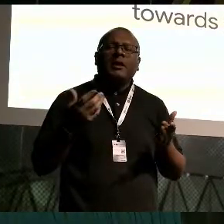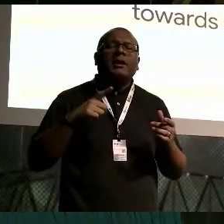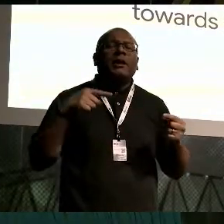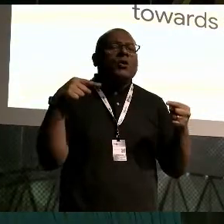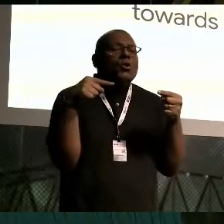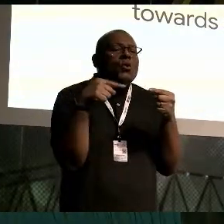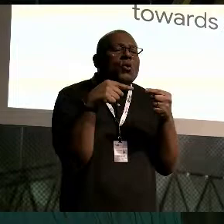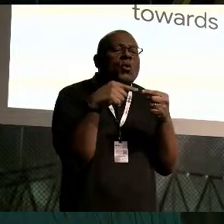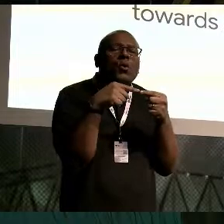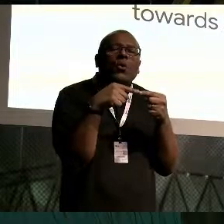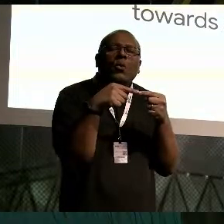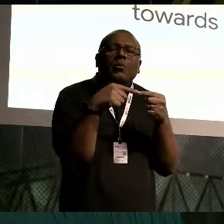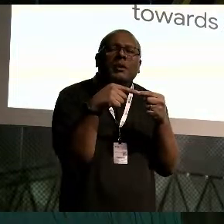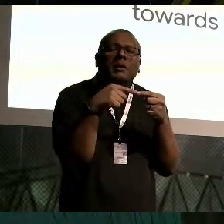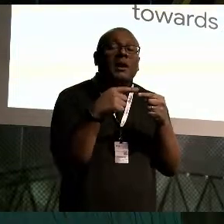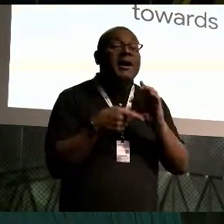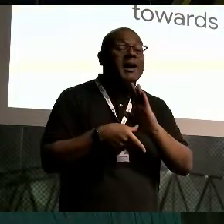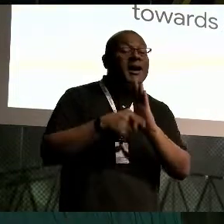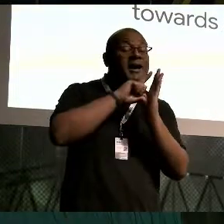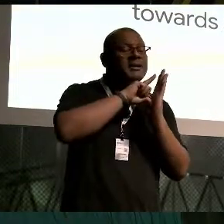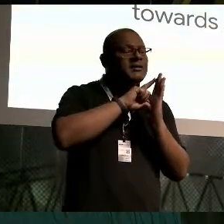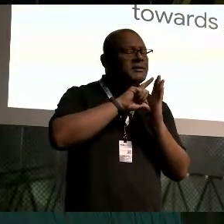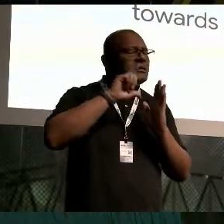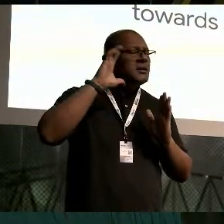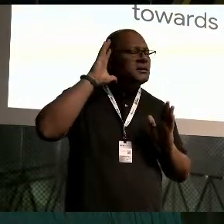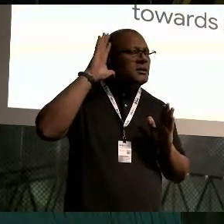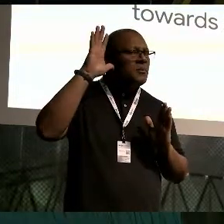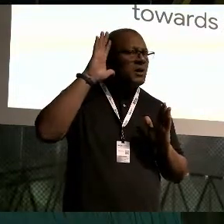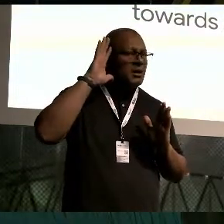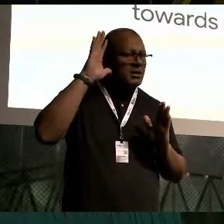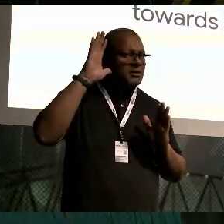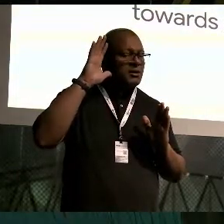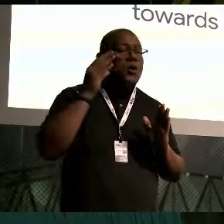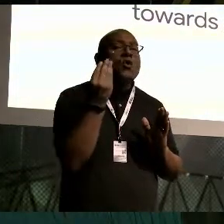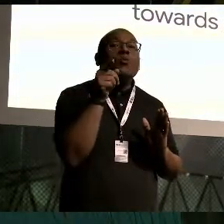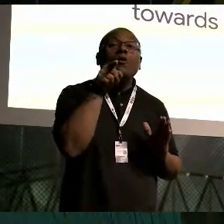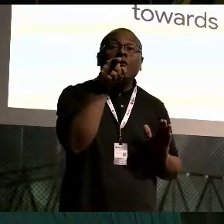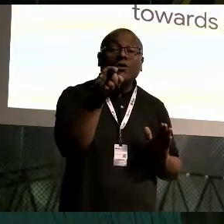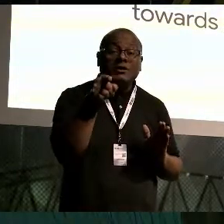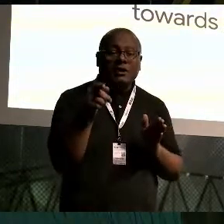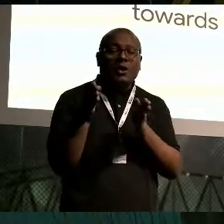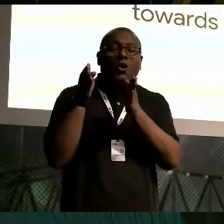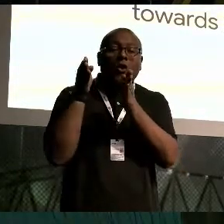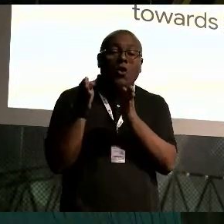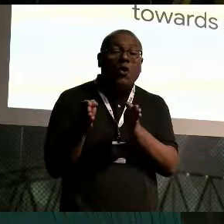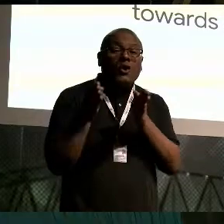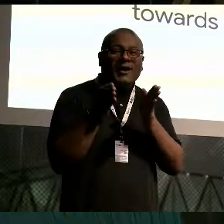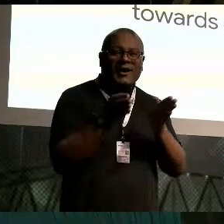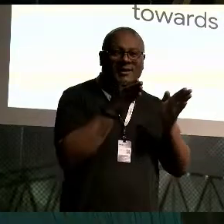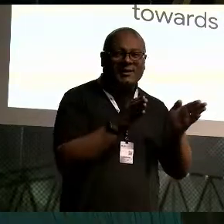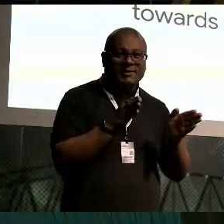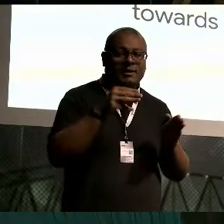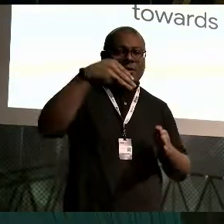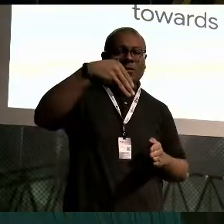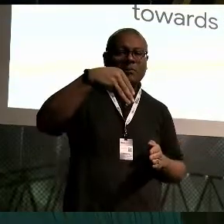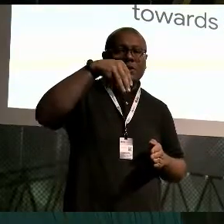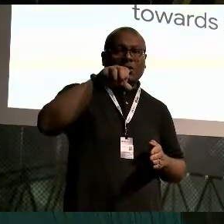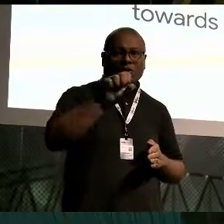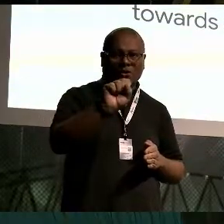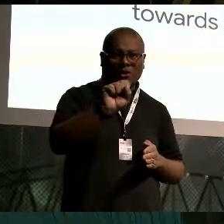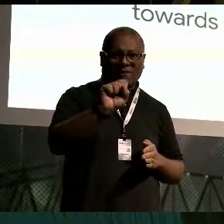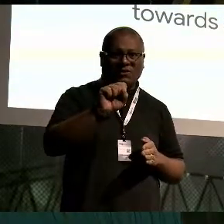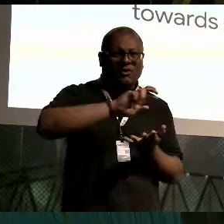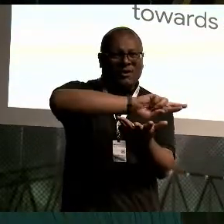to answer this one question. How do you organize a group of microservices to